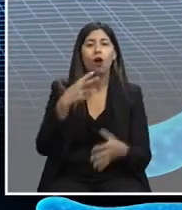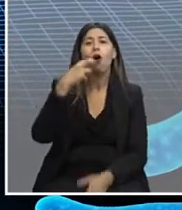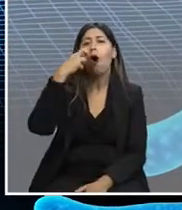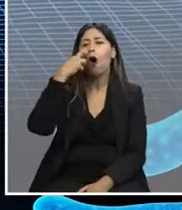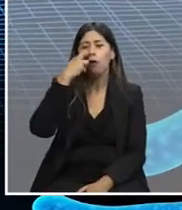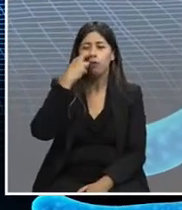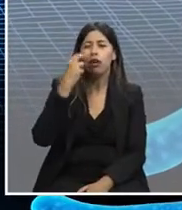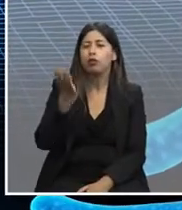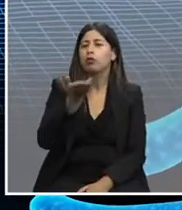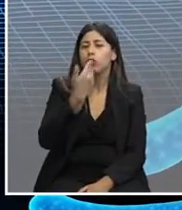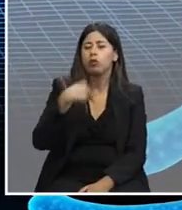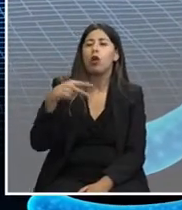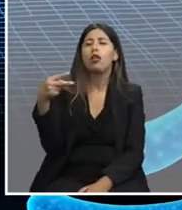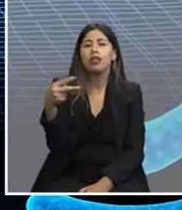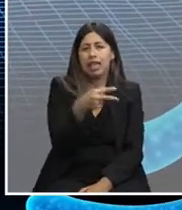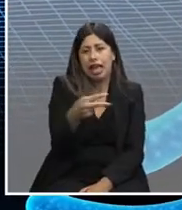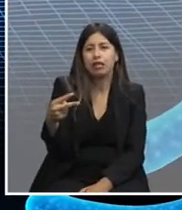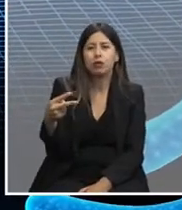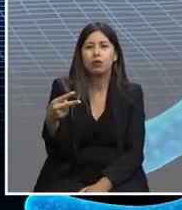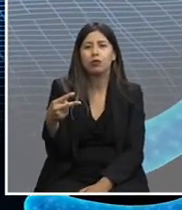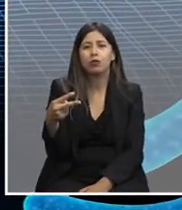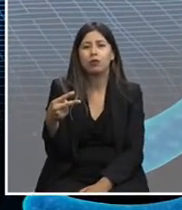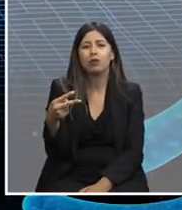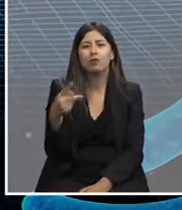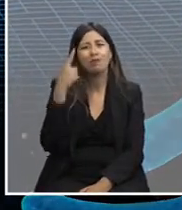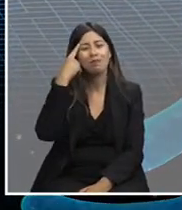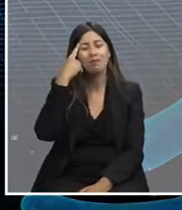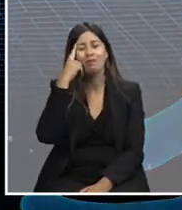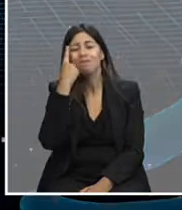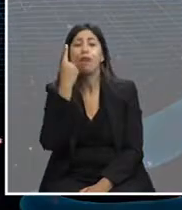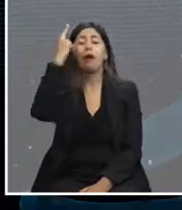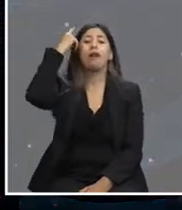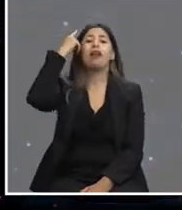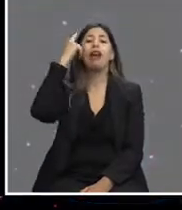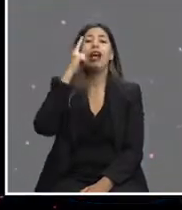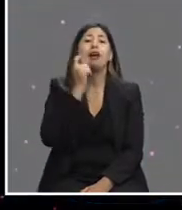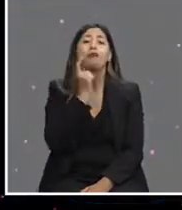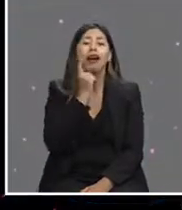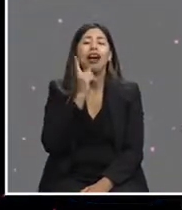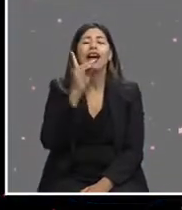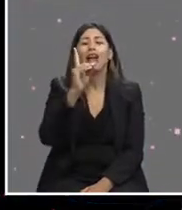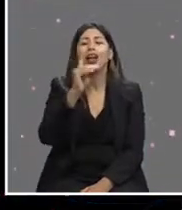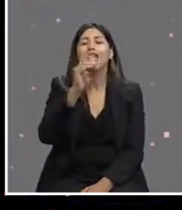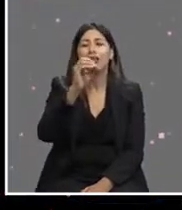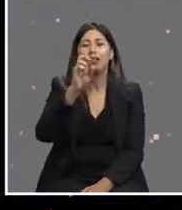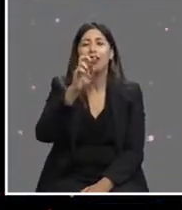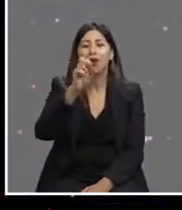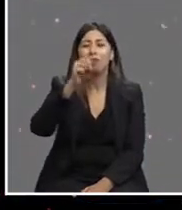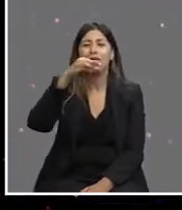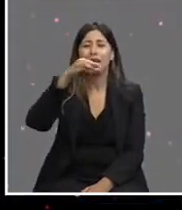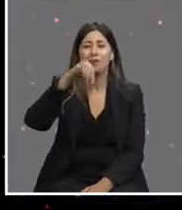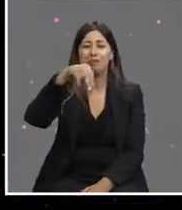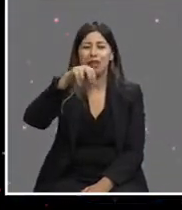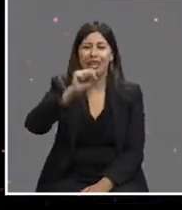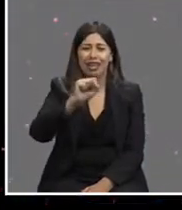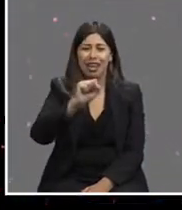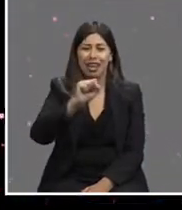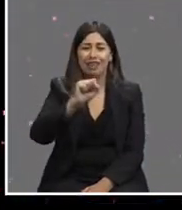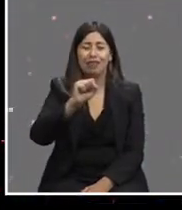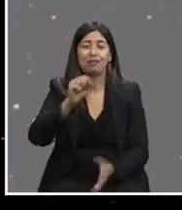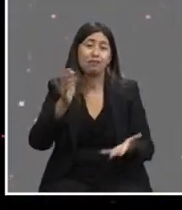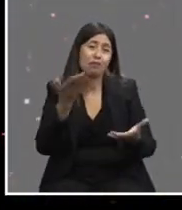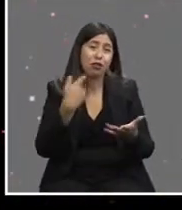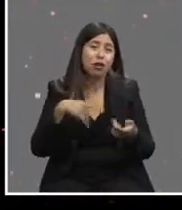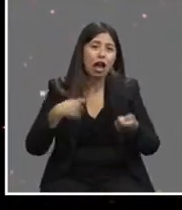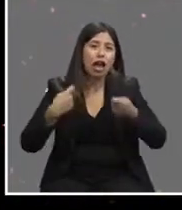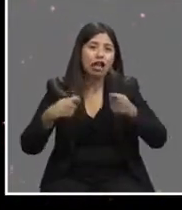more copies of your genes than your neighbors, the striatum rewarded those who had the most sex. For sex, as for